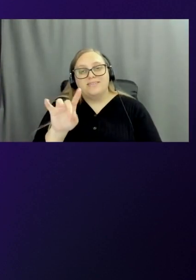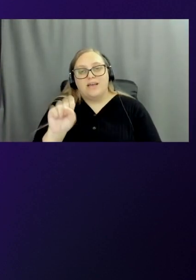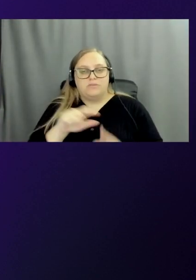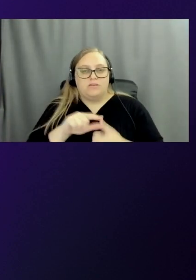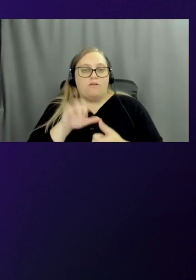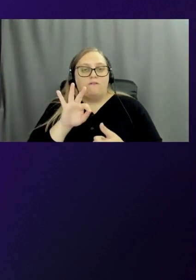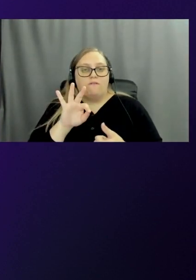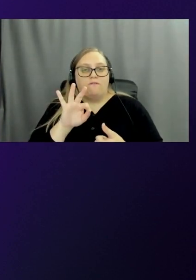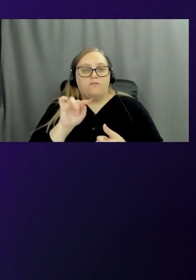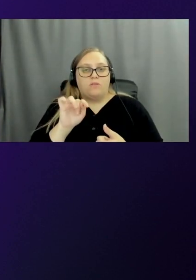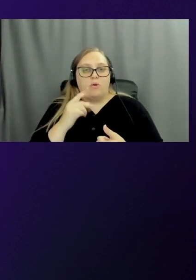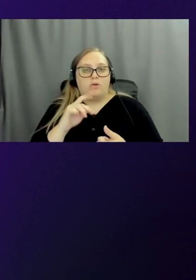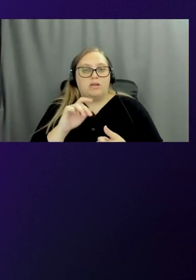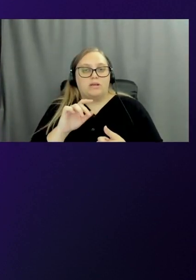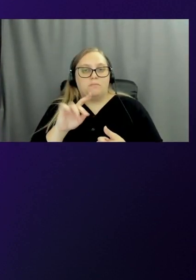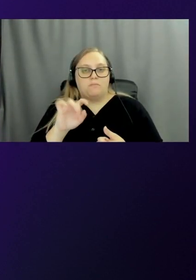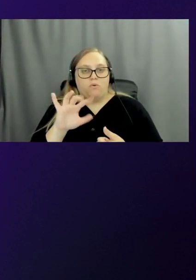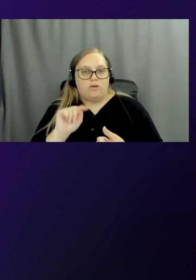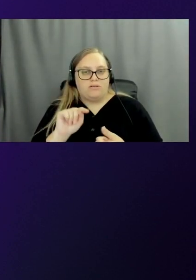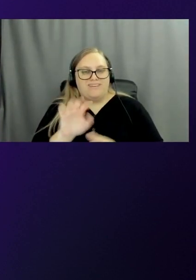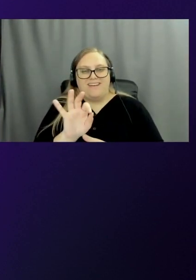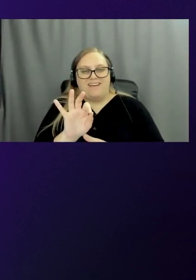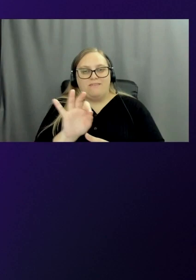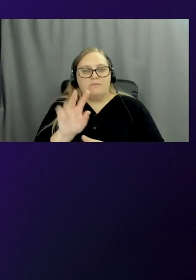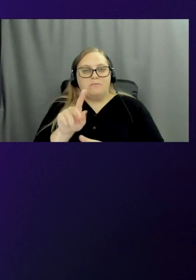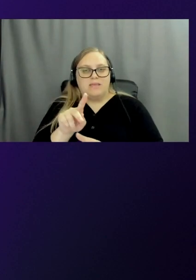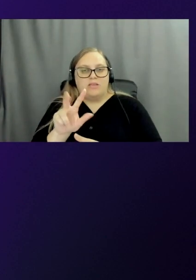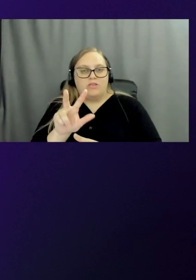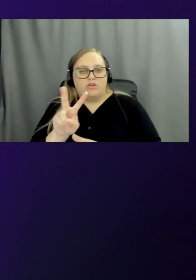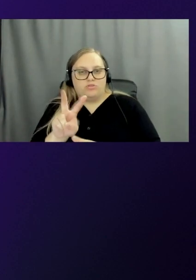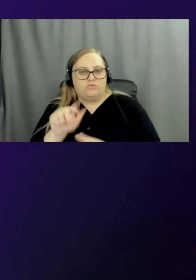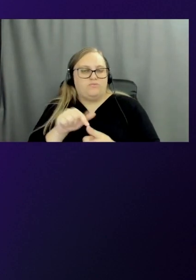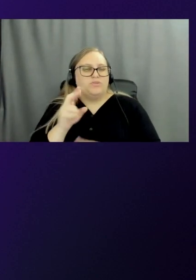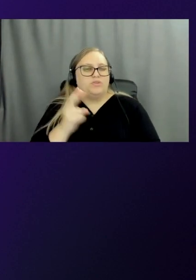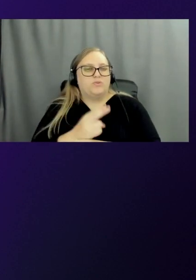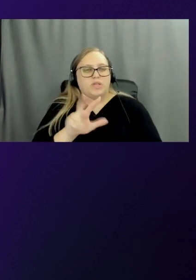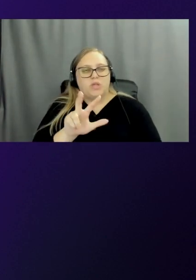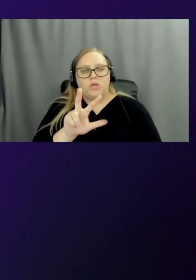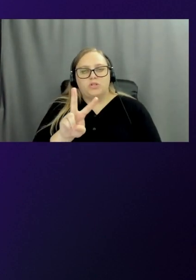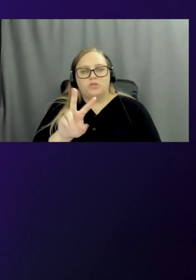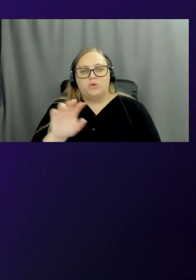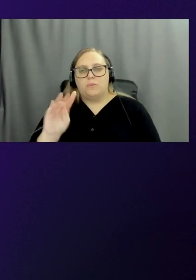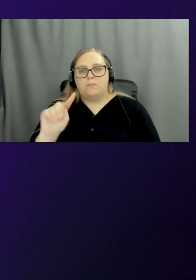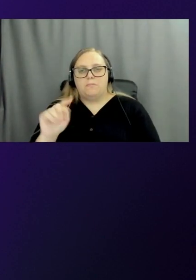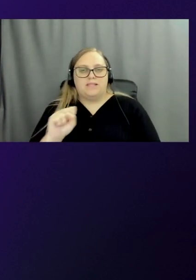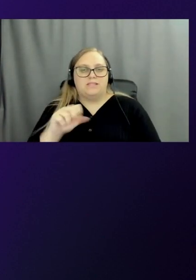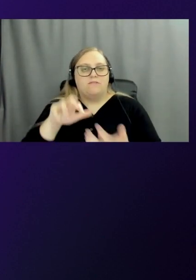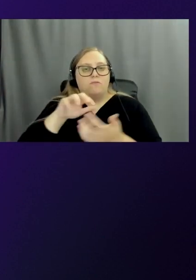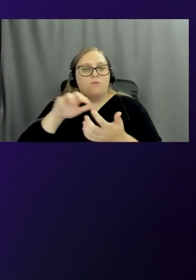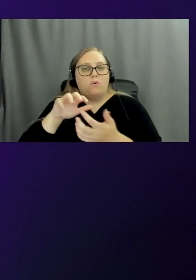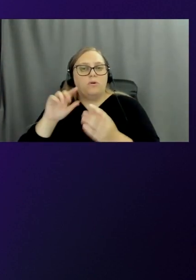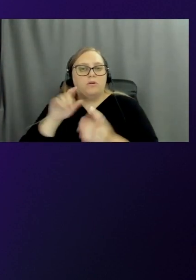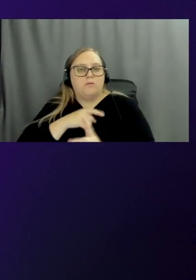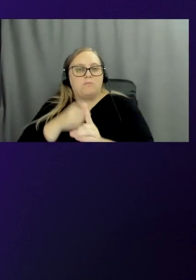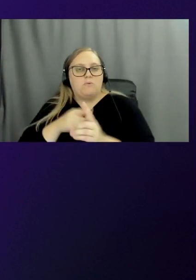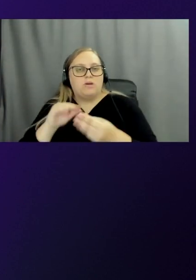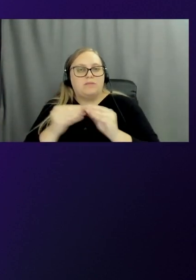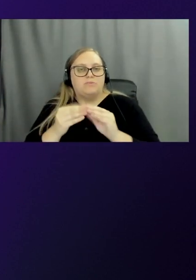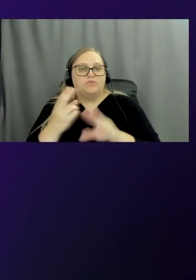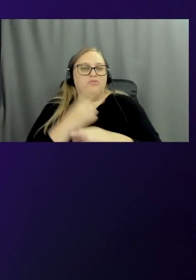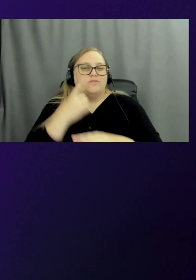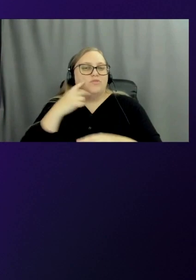or FP32, and this uses 32 bits to represent a floating point number, and it's widely used for training deep learning